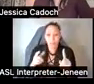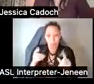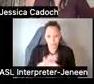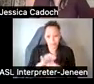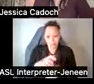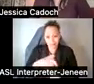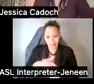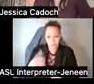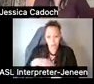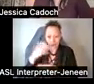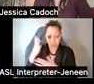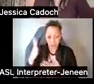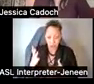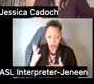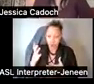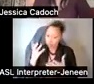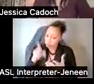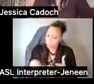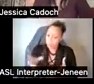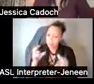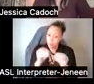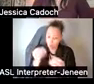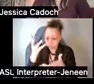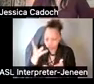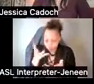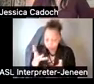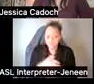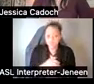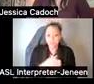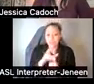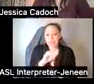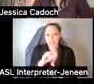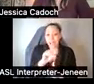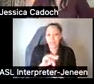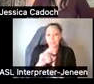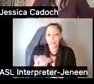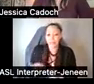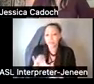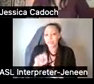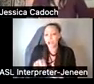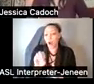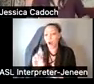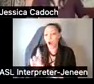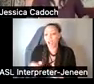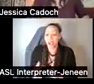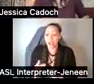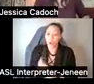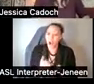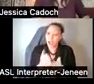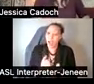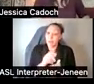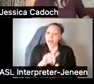like to know more, please go to our website, NAMINYC.org, or call our helpline at 212